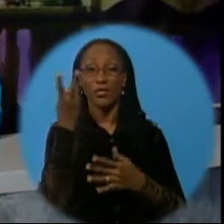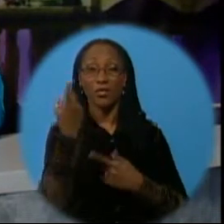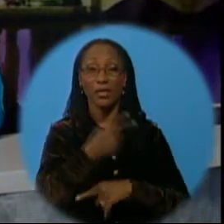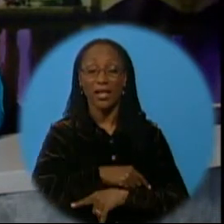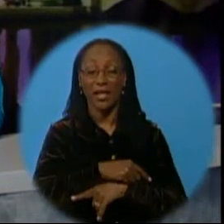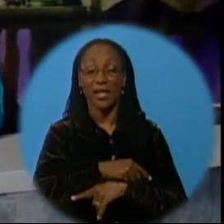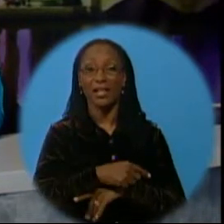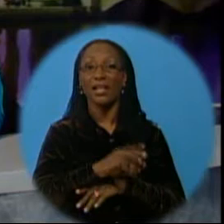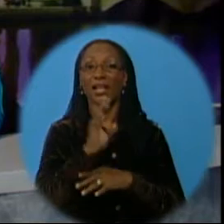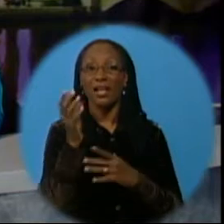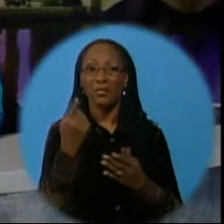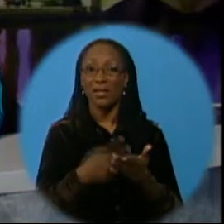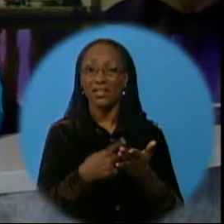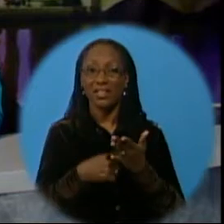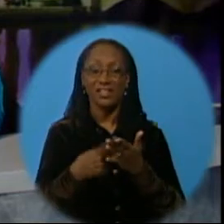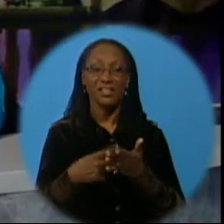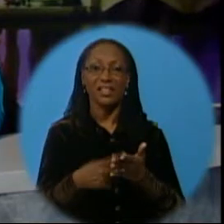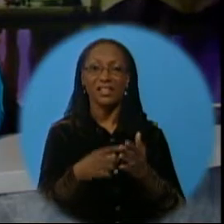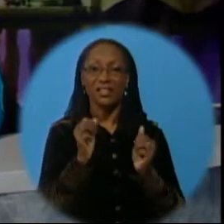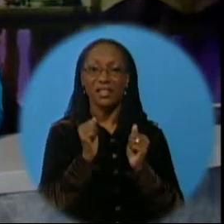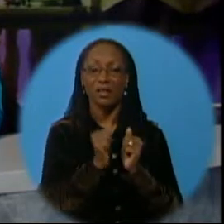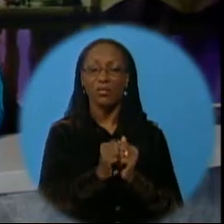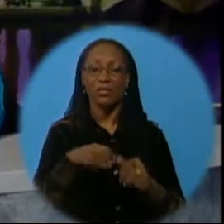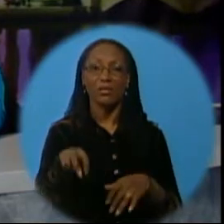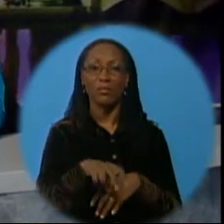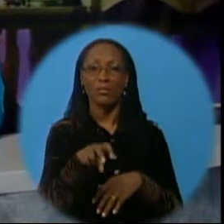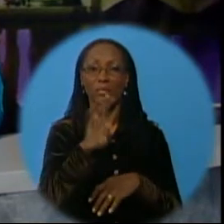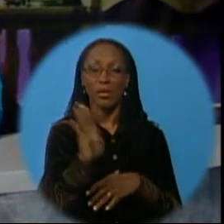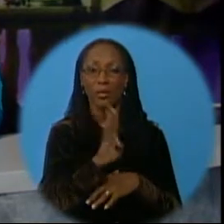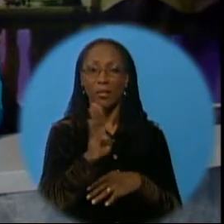product. Kent Gerson caught up with some of them today and filed this report.